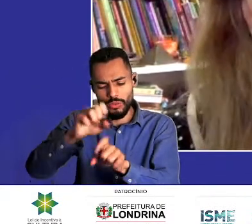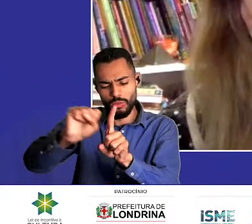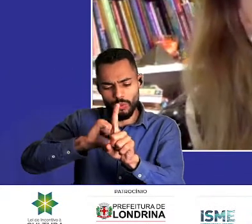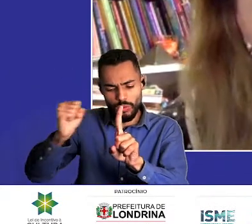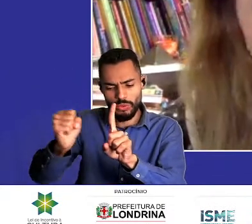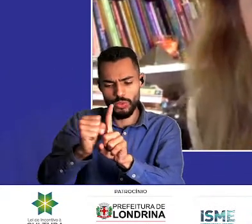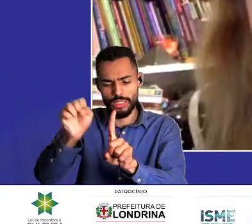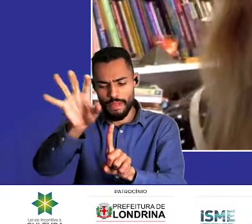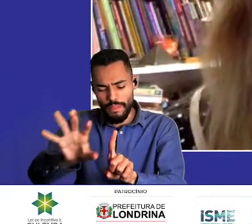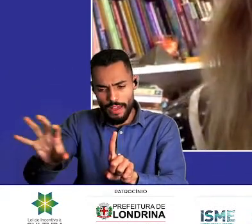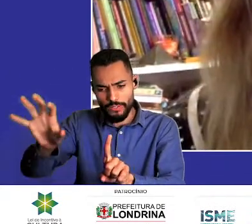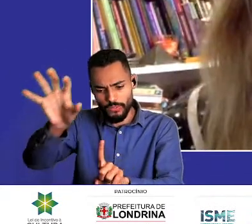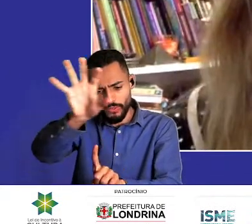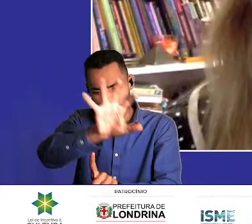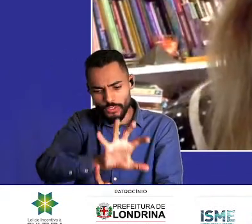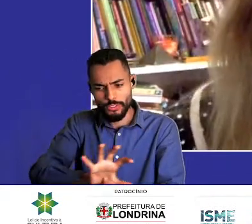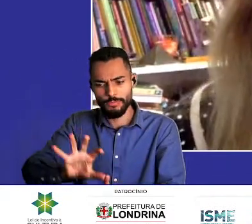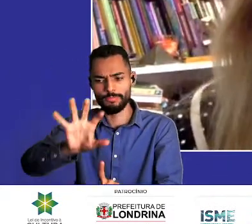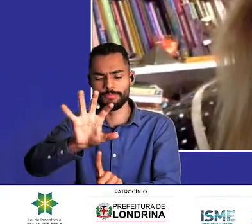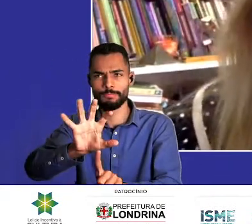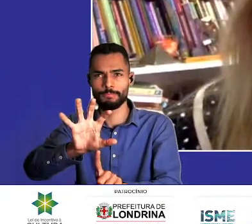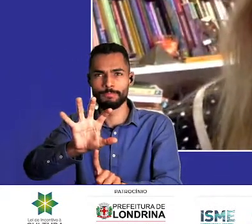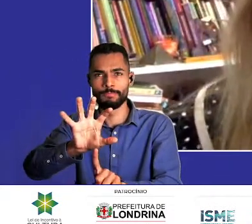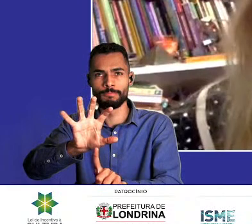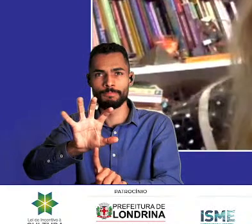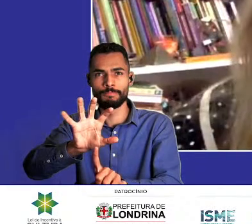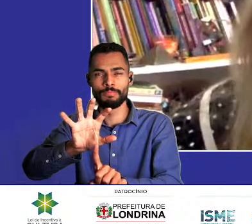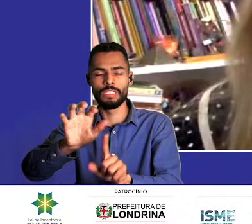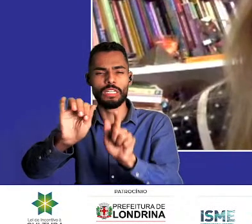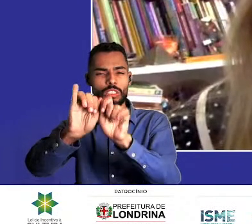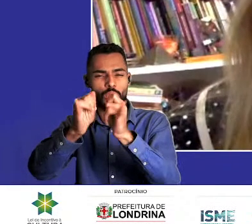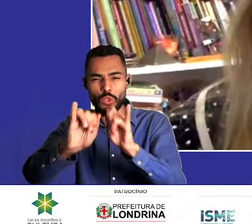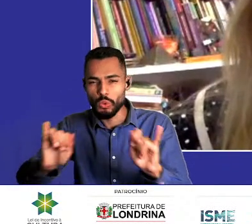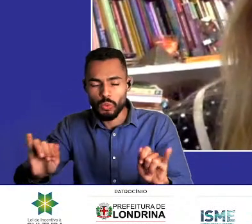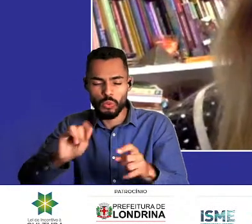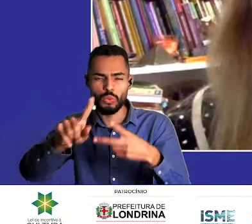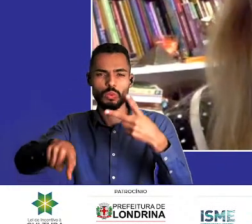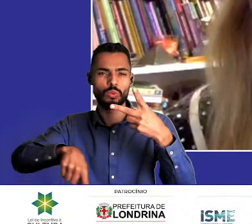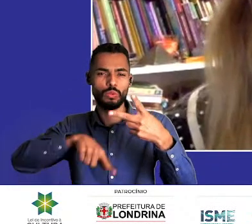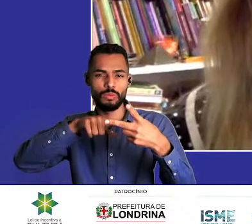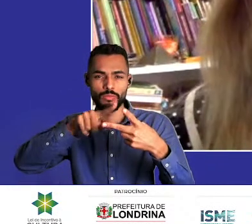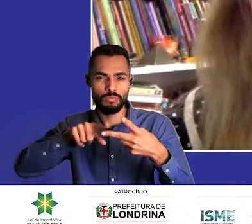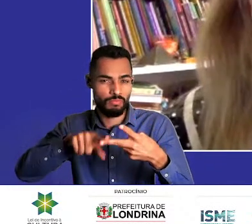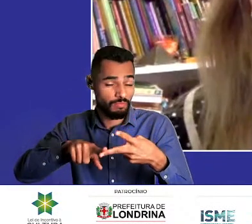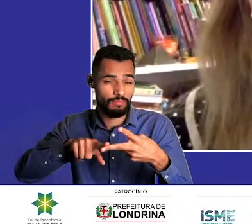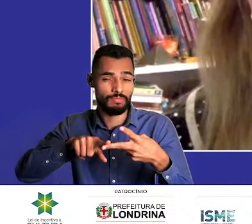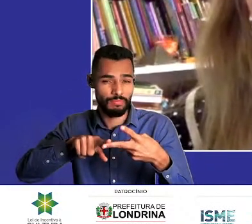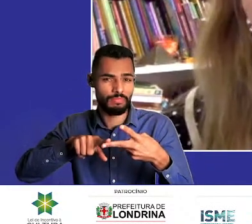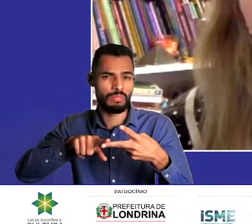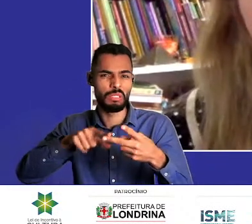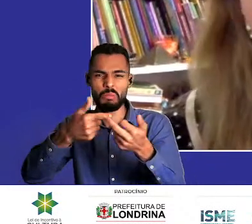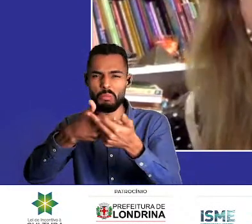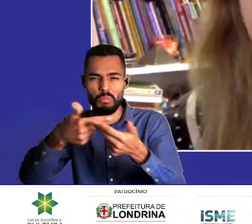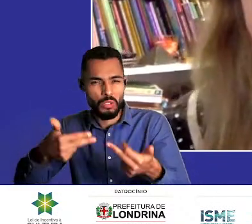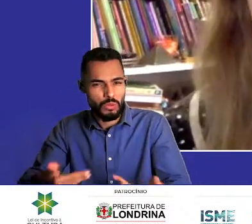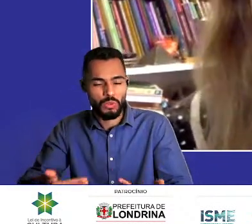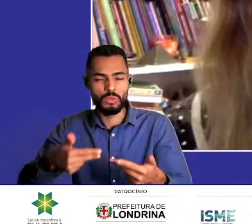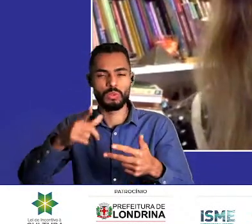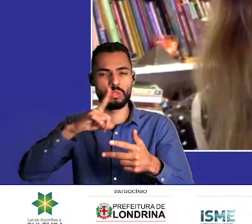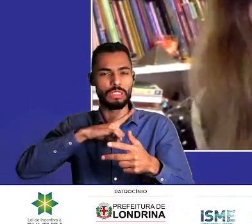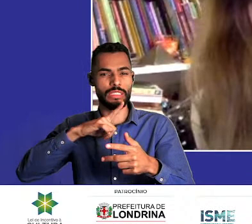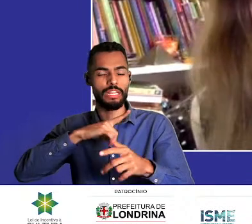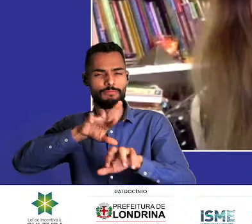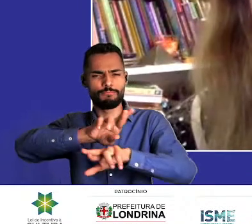articulates music educators, institutions, social movements, cultures, producers, and students